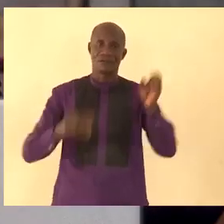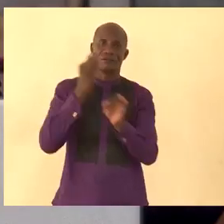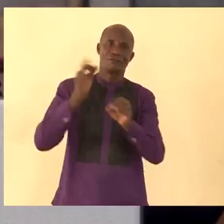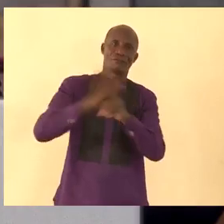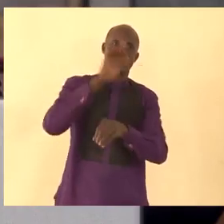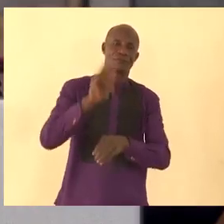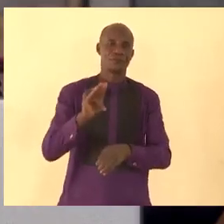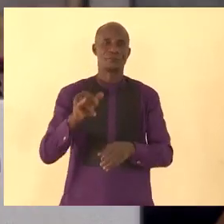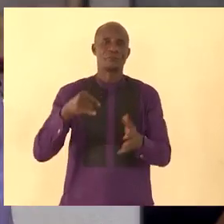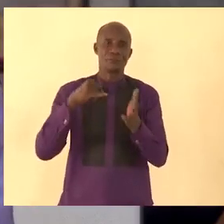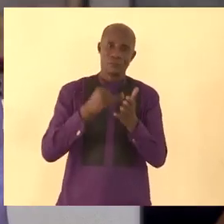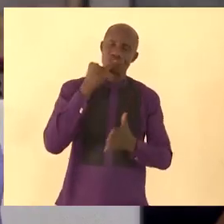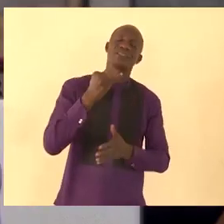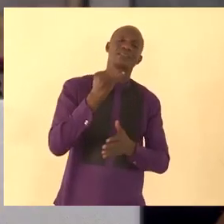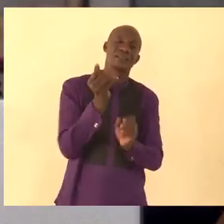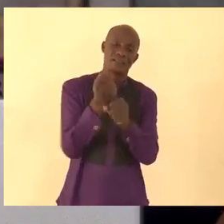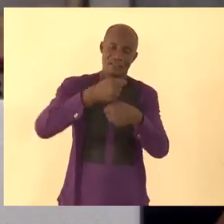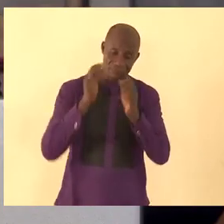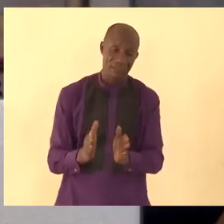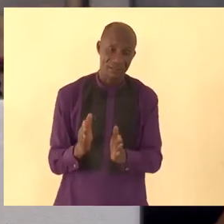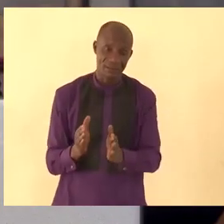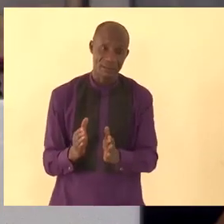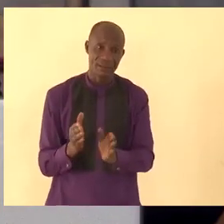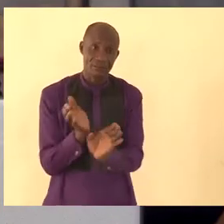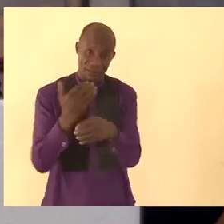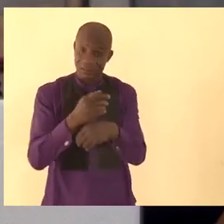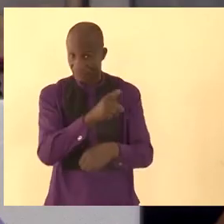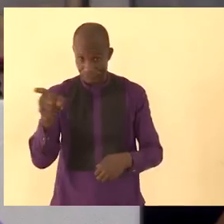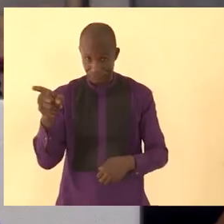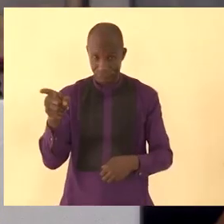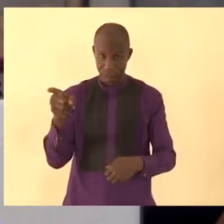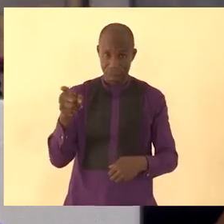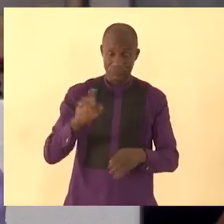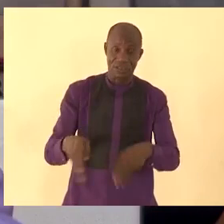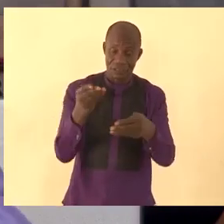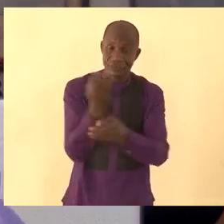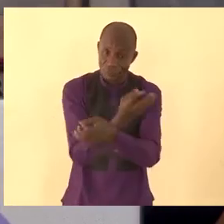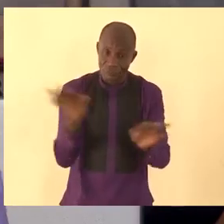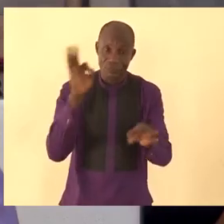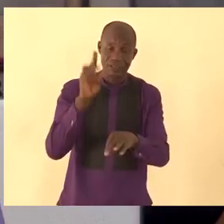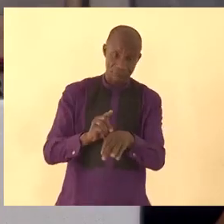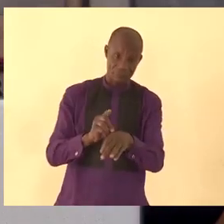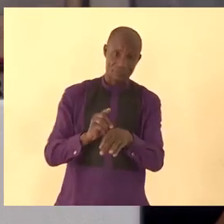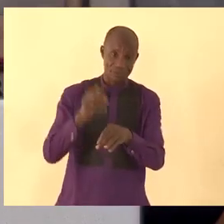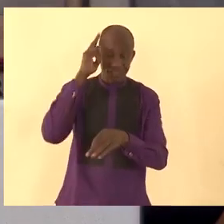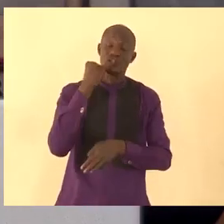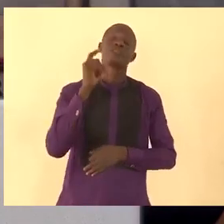Because actually it is the maker, it is the person who has created you and who has given you freedom. He is the one